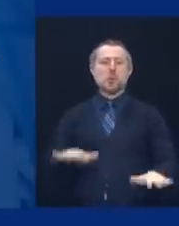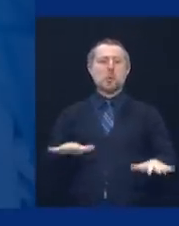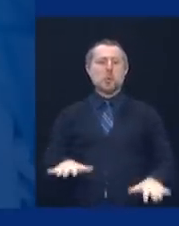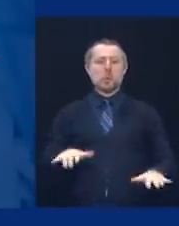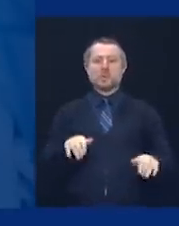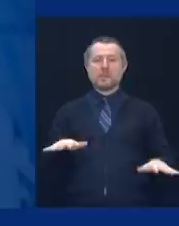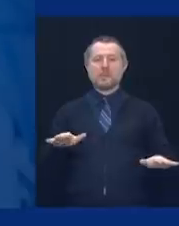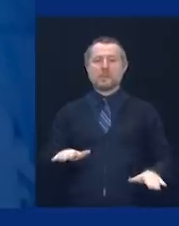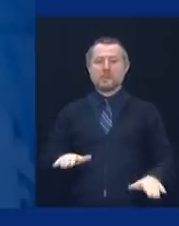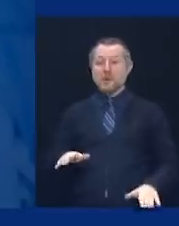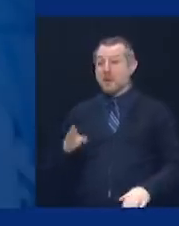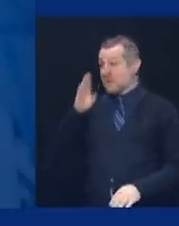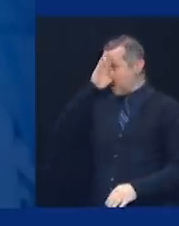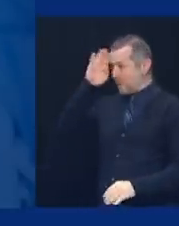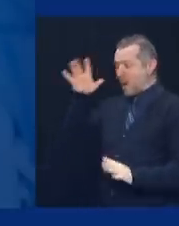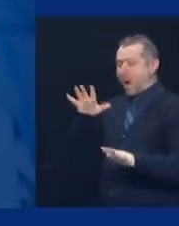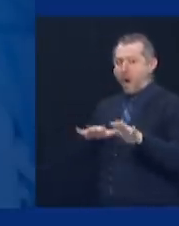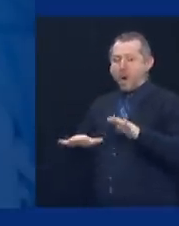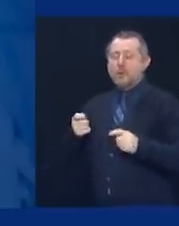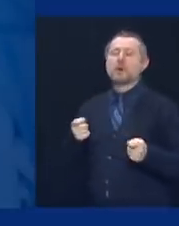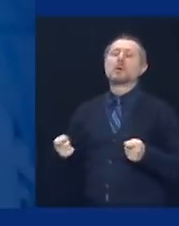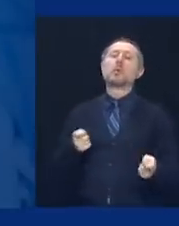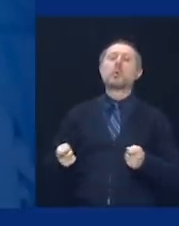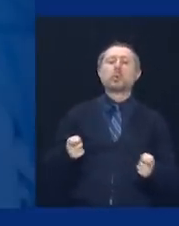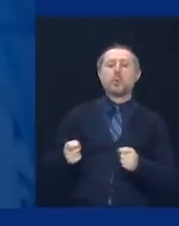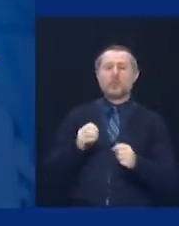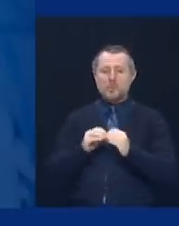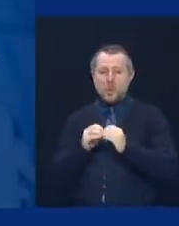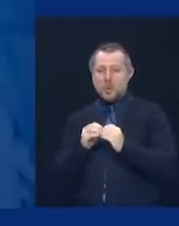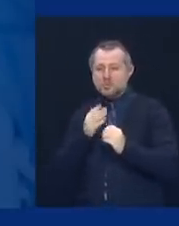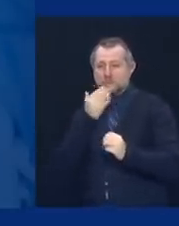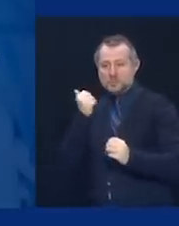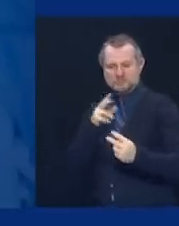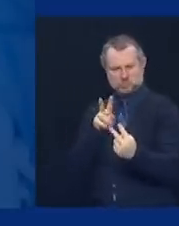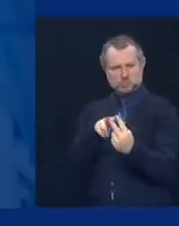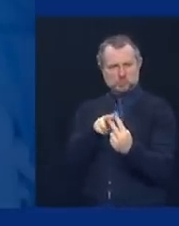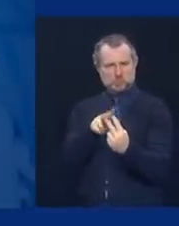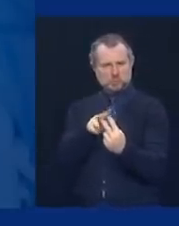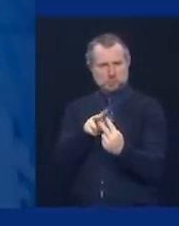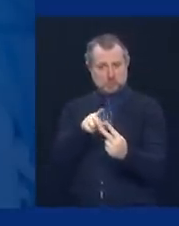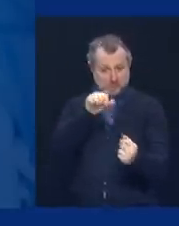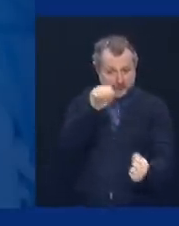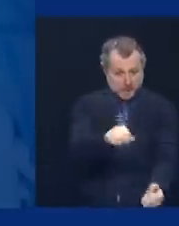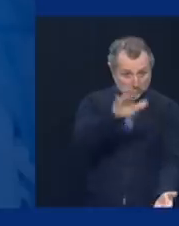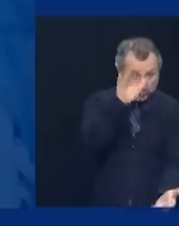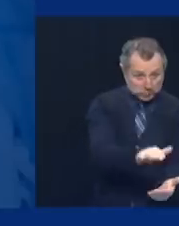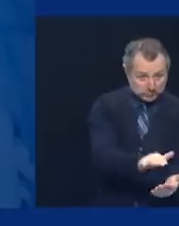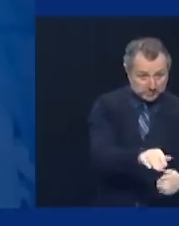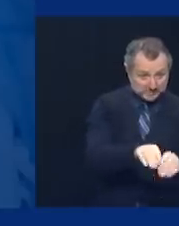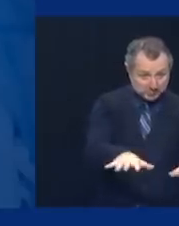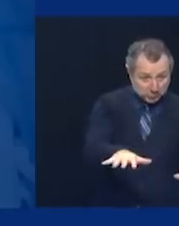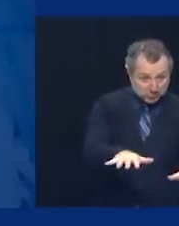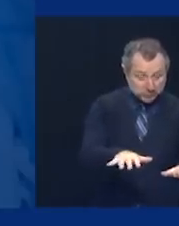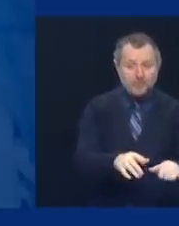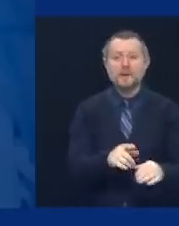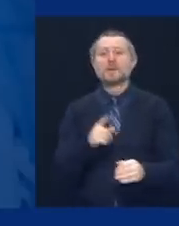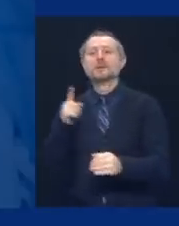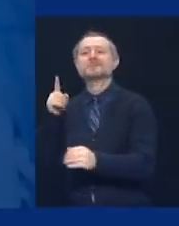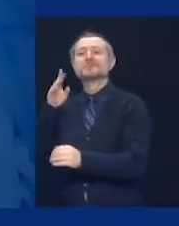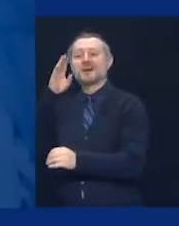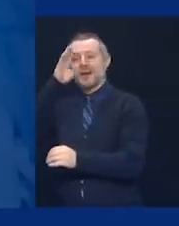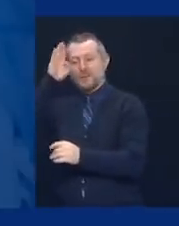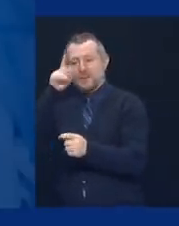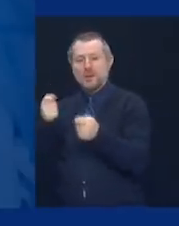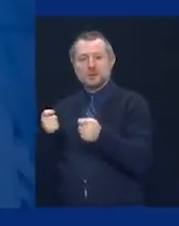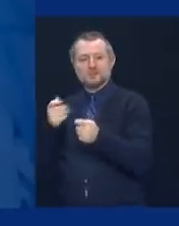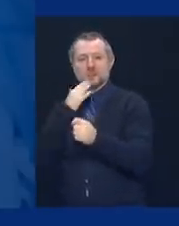variables. Can you slow the spread, and can the hospitals manage the increase? On the hospitals, we've spent a